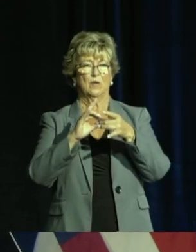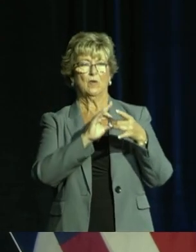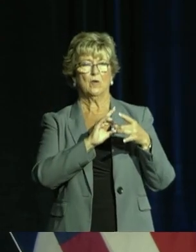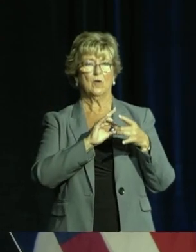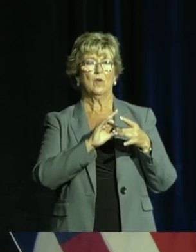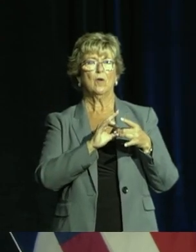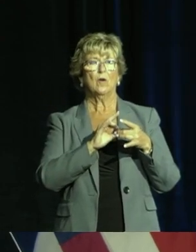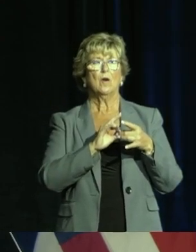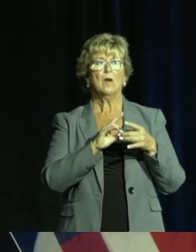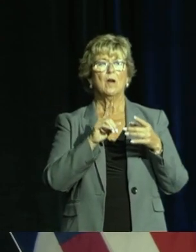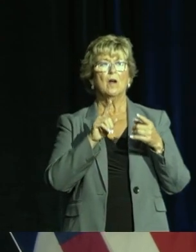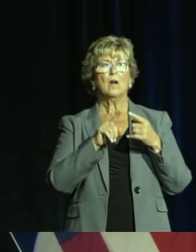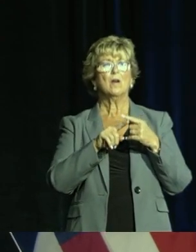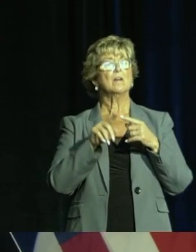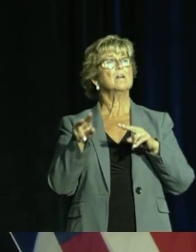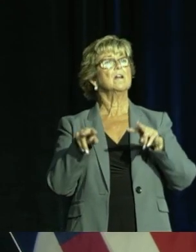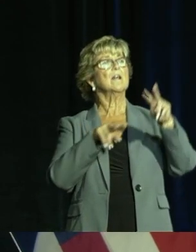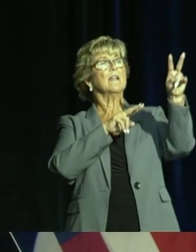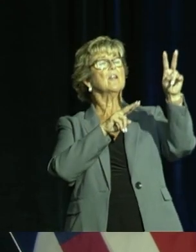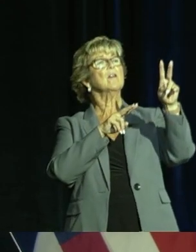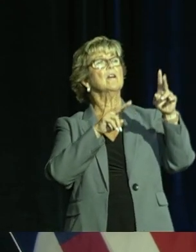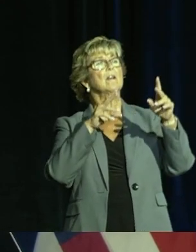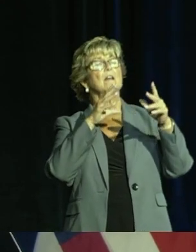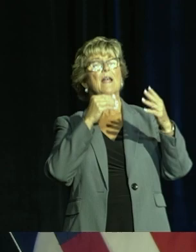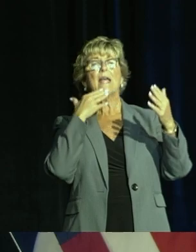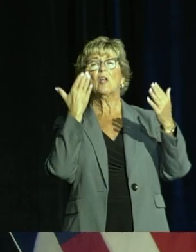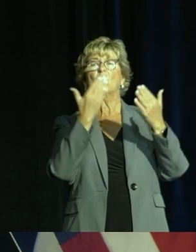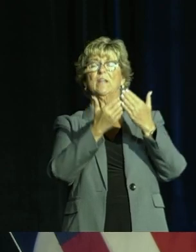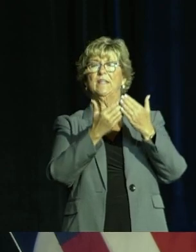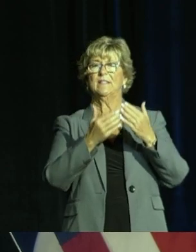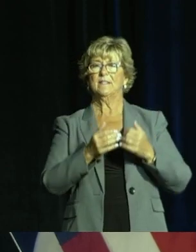turn towards some kindness and goodness.